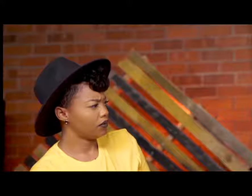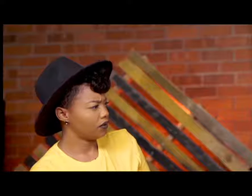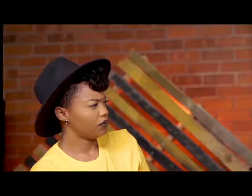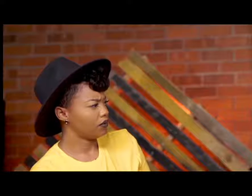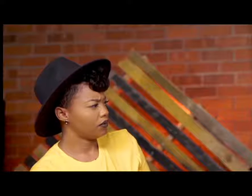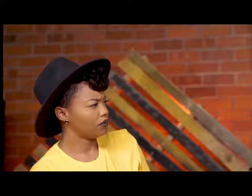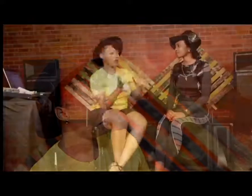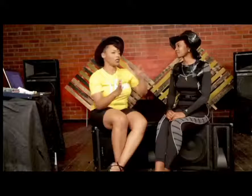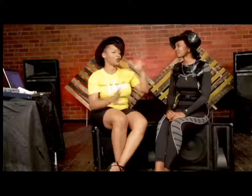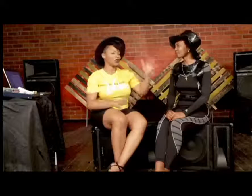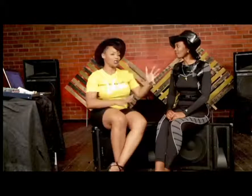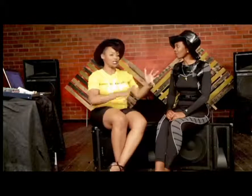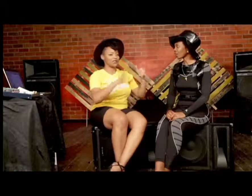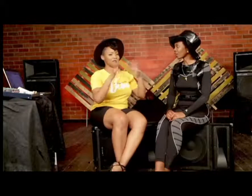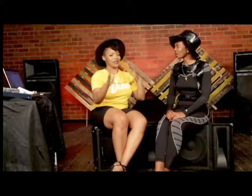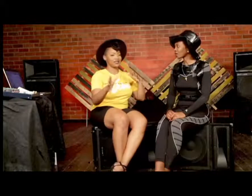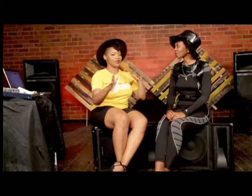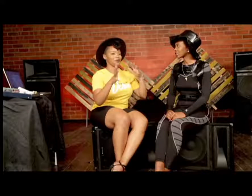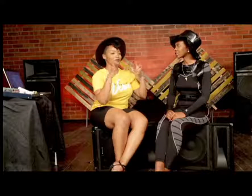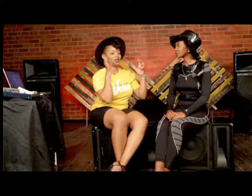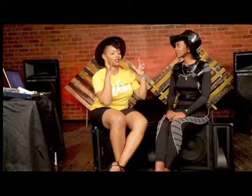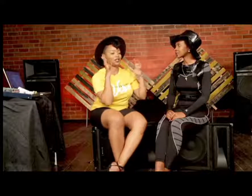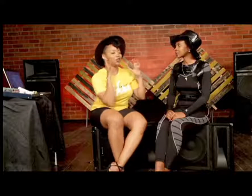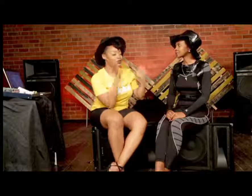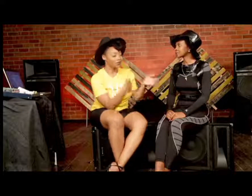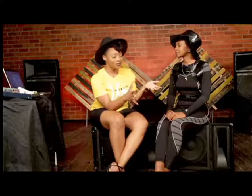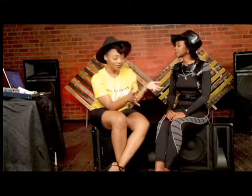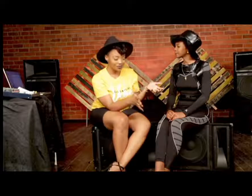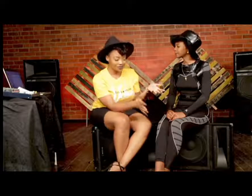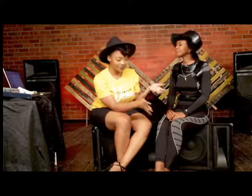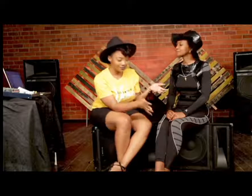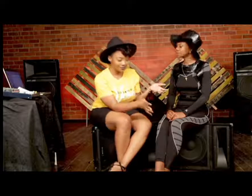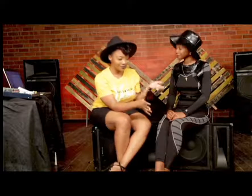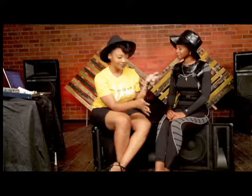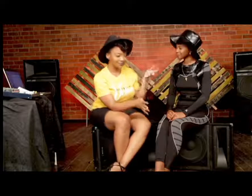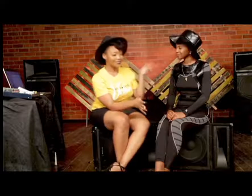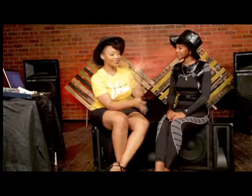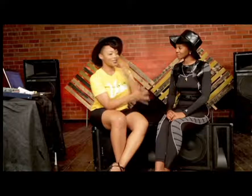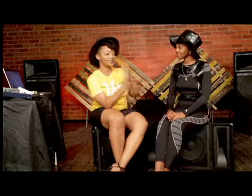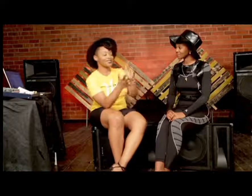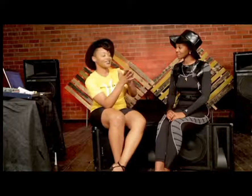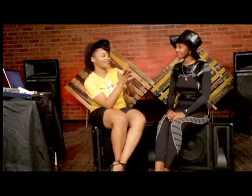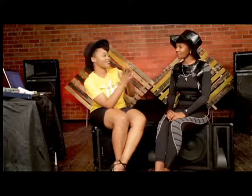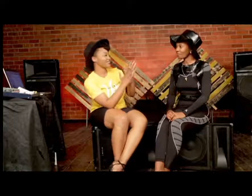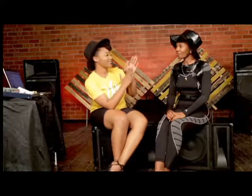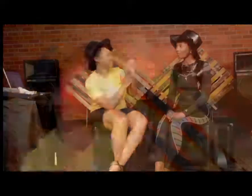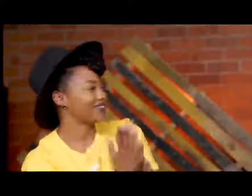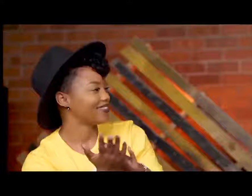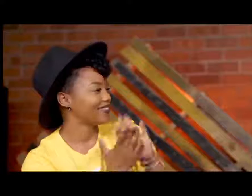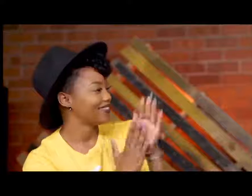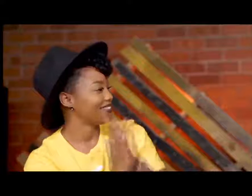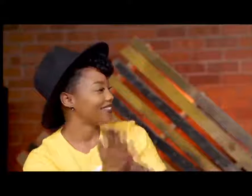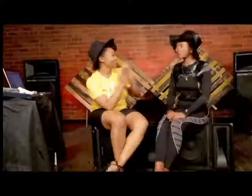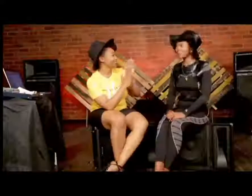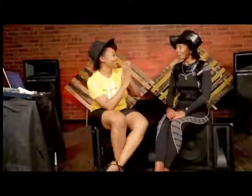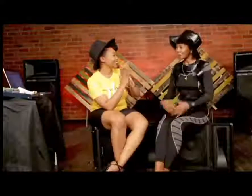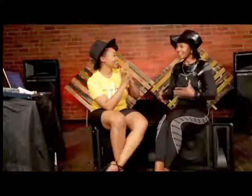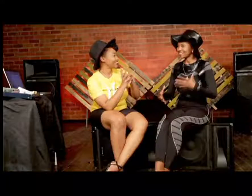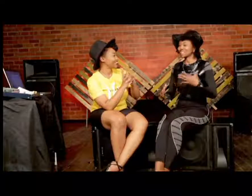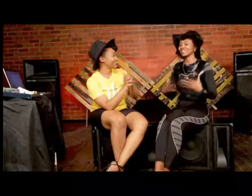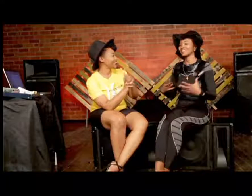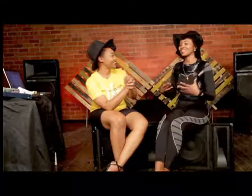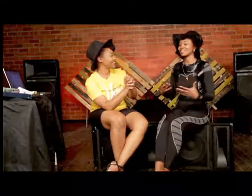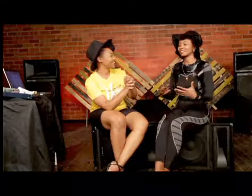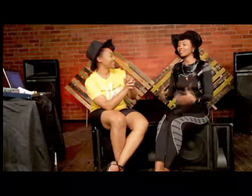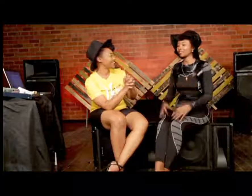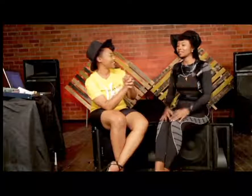writing was like from a young age. What are the goods and the bads about being a student and being in the industry? I mean, I